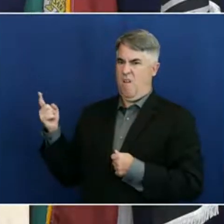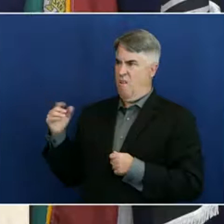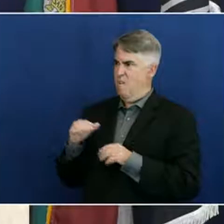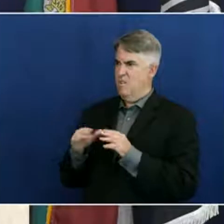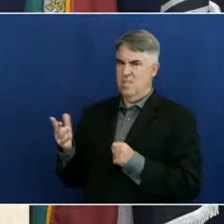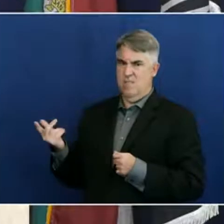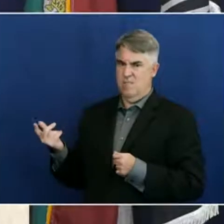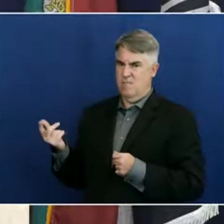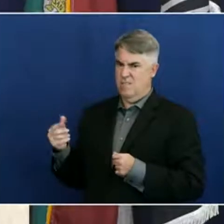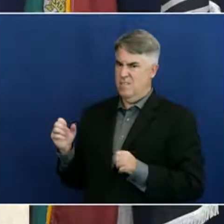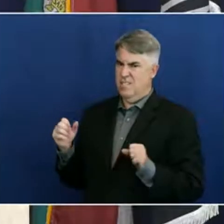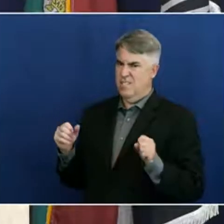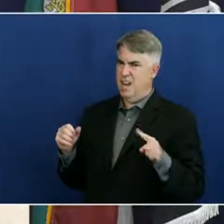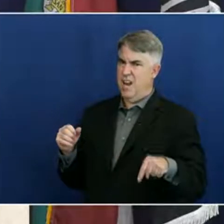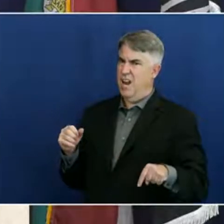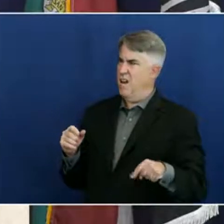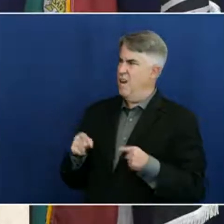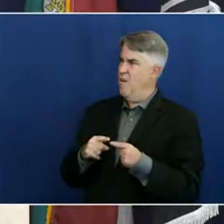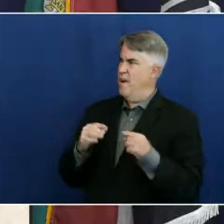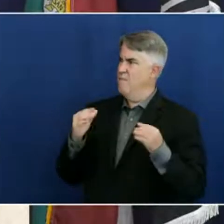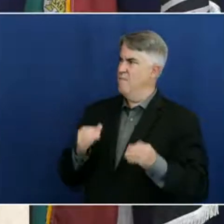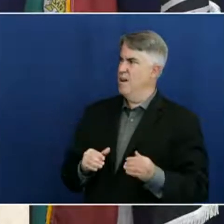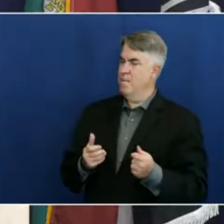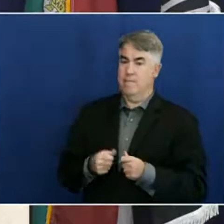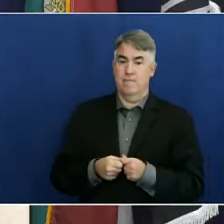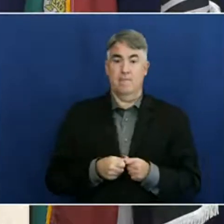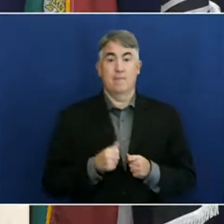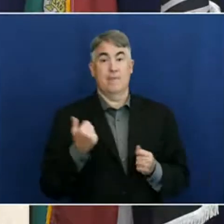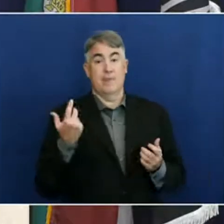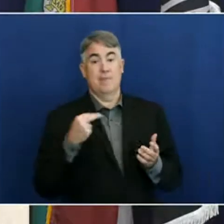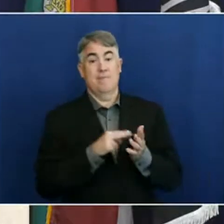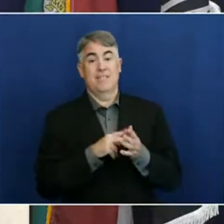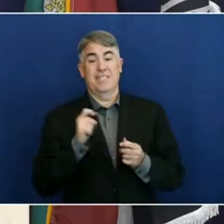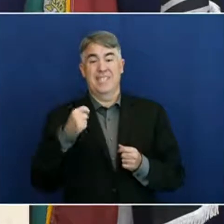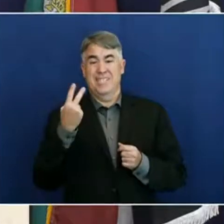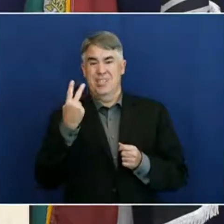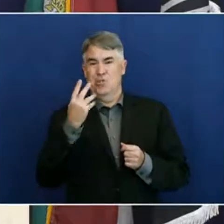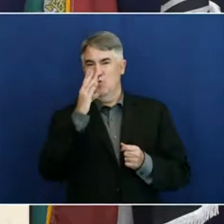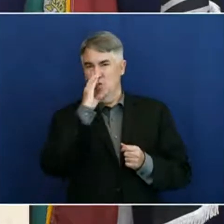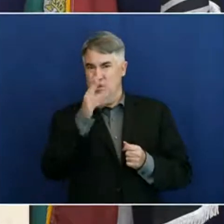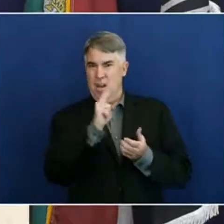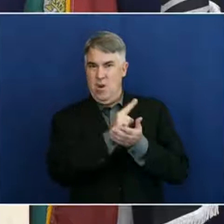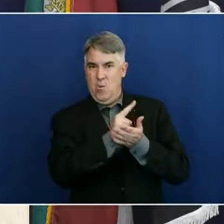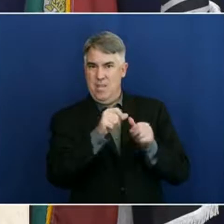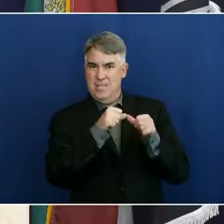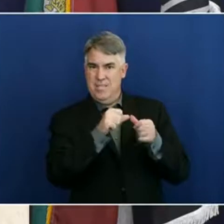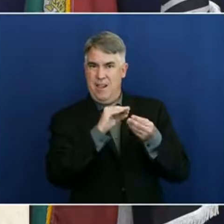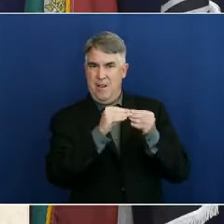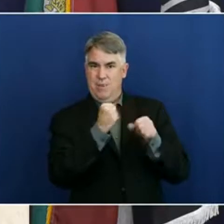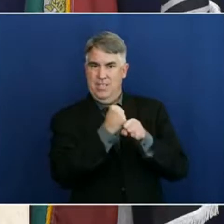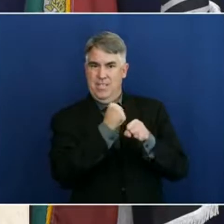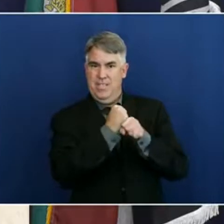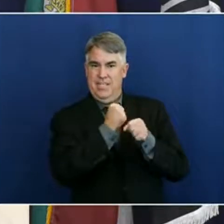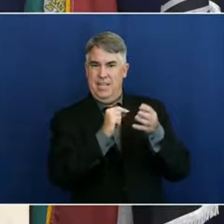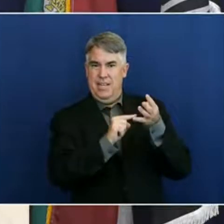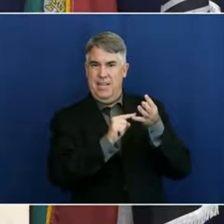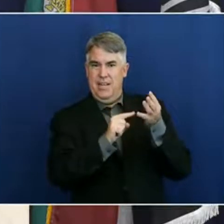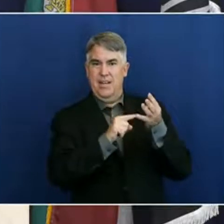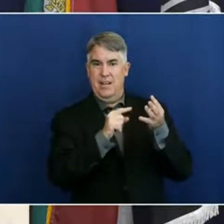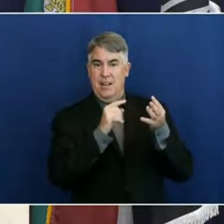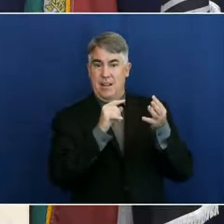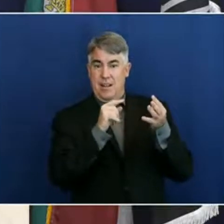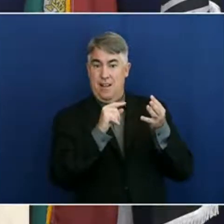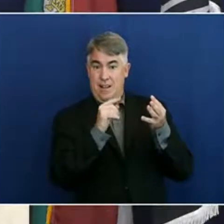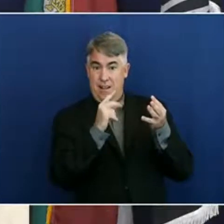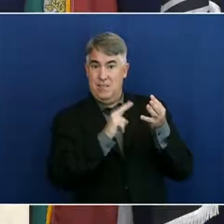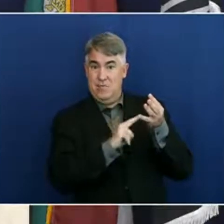there? Well, to move to the yellow tier, we would need 2 consecutive weeks of case rate in the yellow tier metric. I will